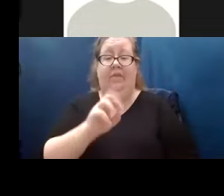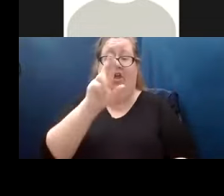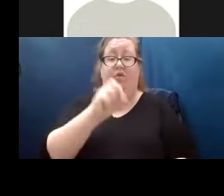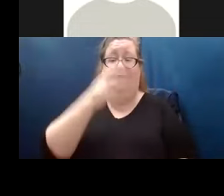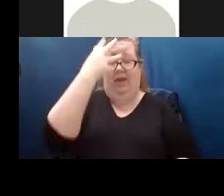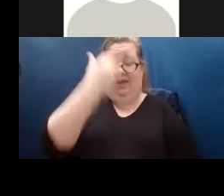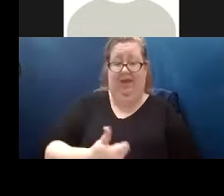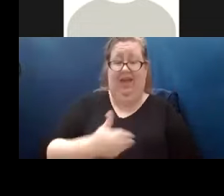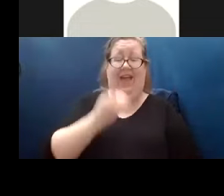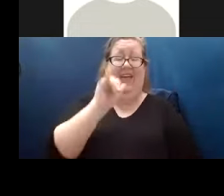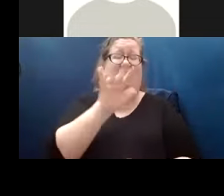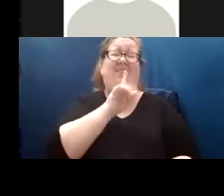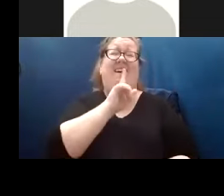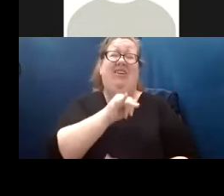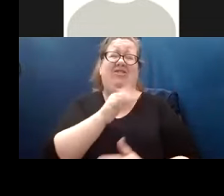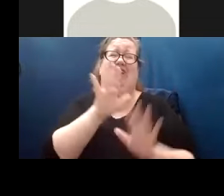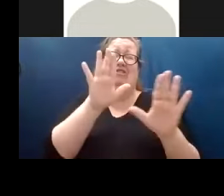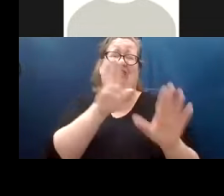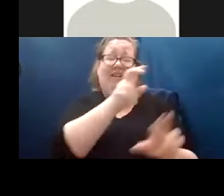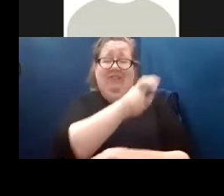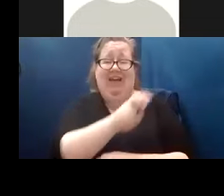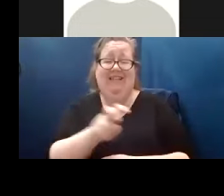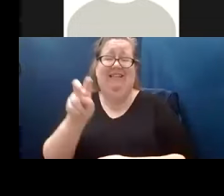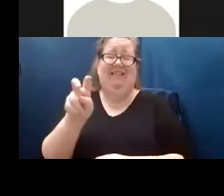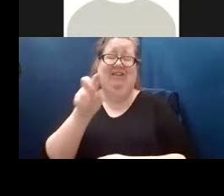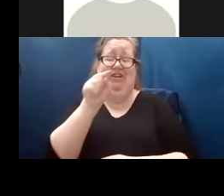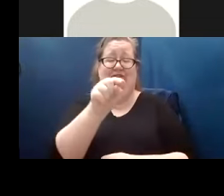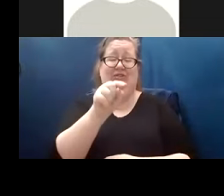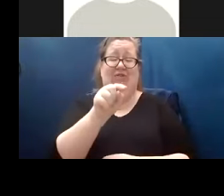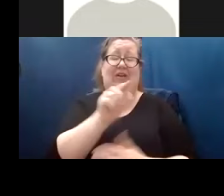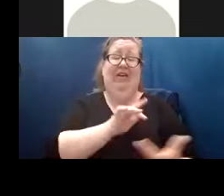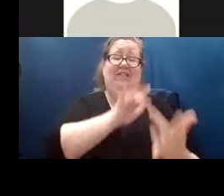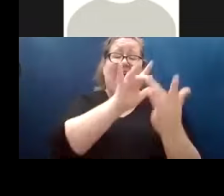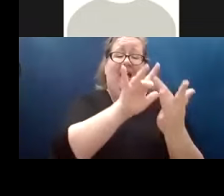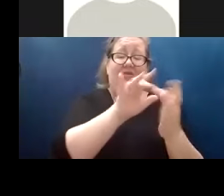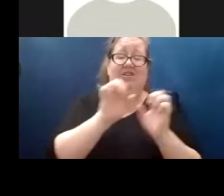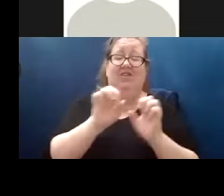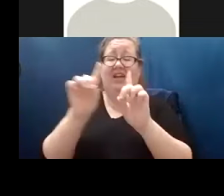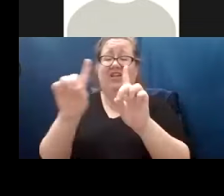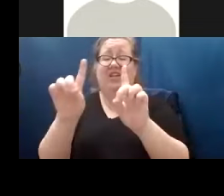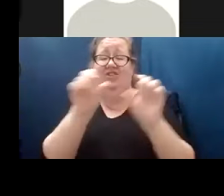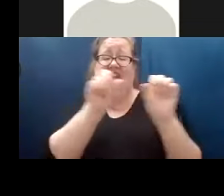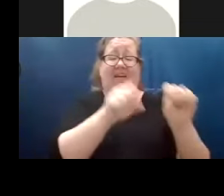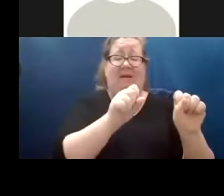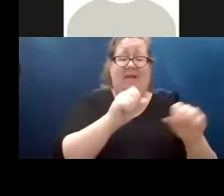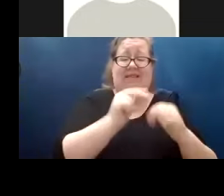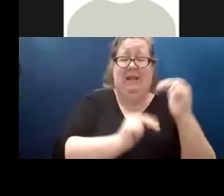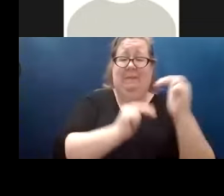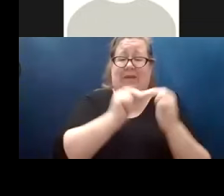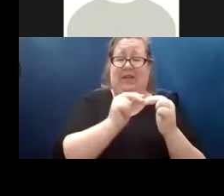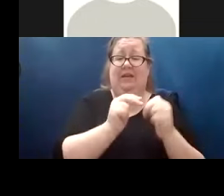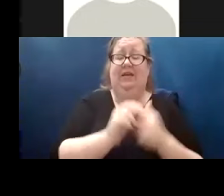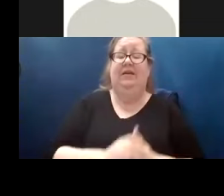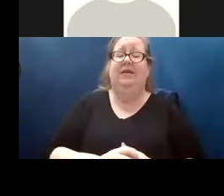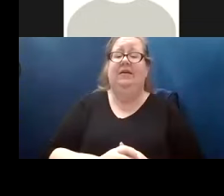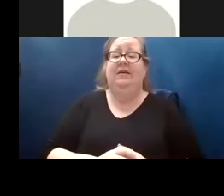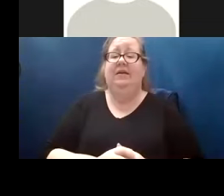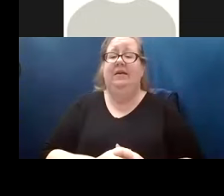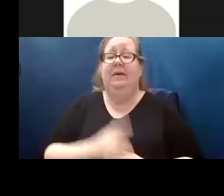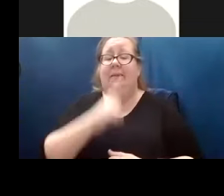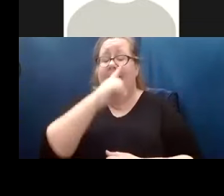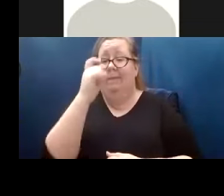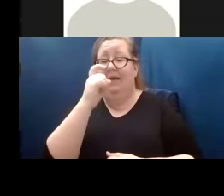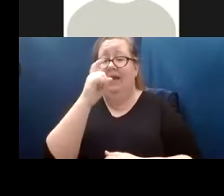actually a great transition to our outreach, education, and capacity building section. Because when